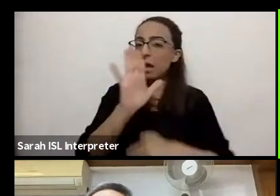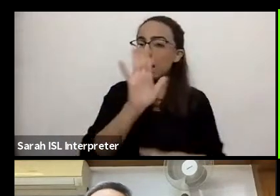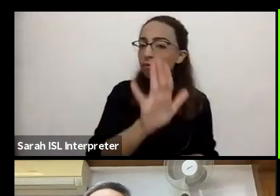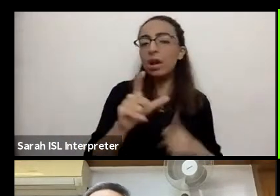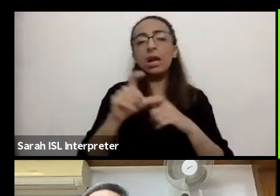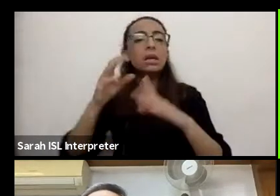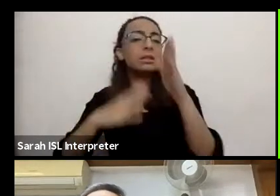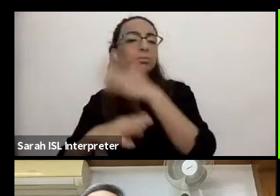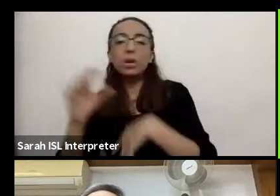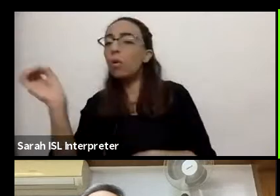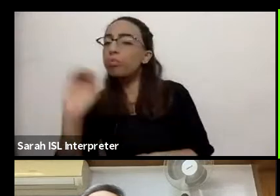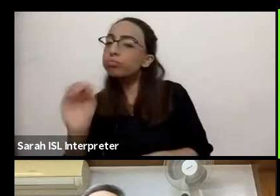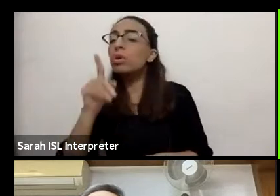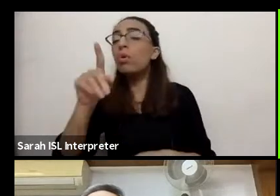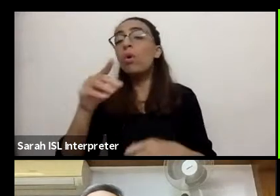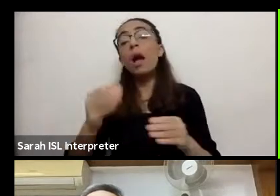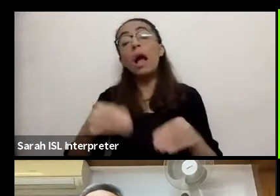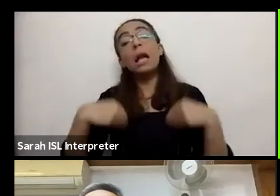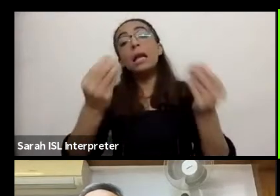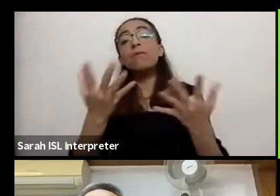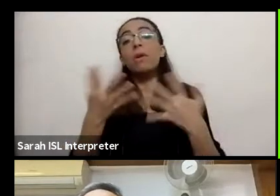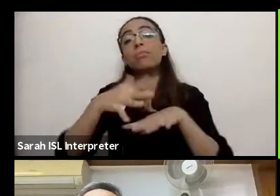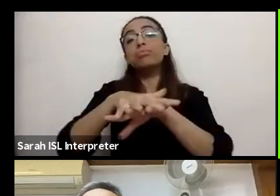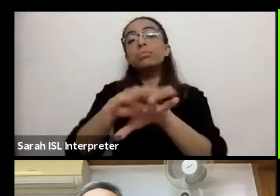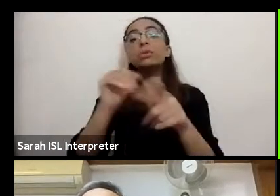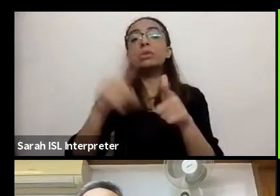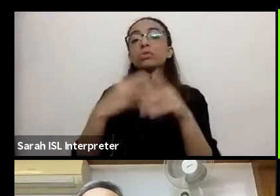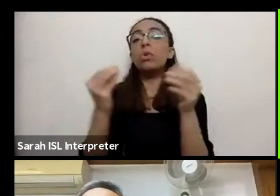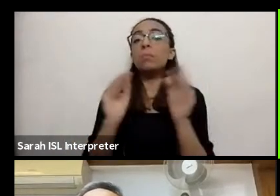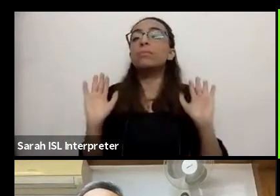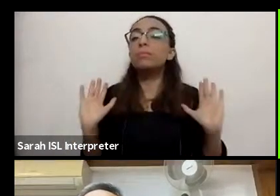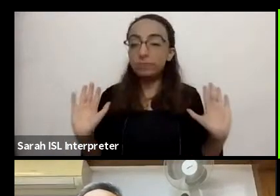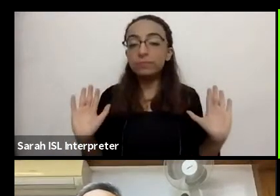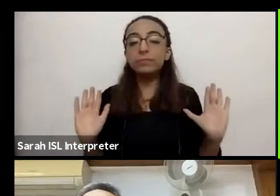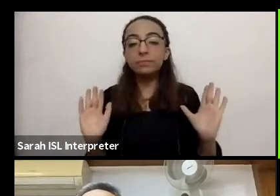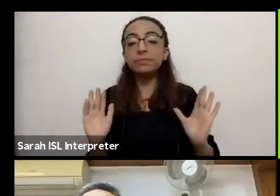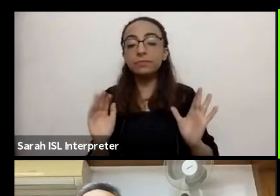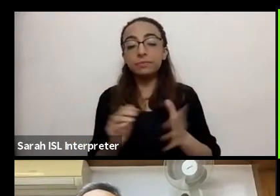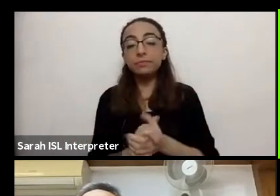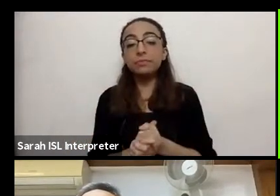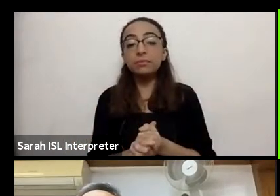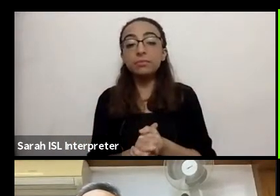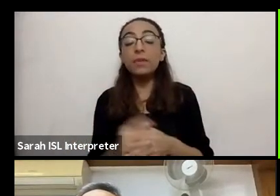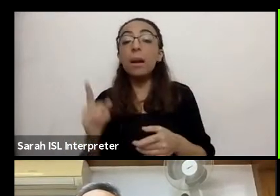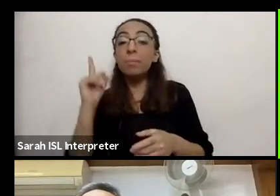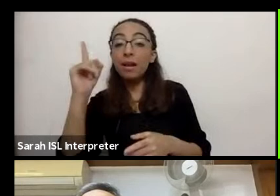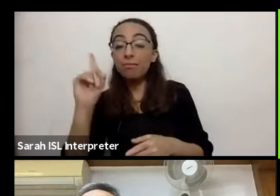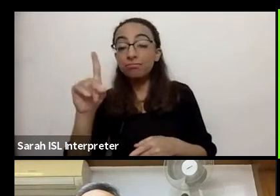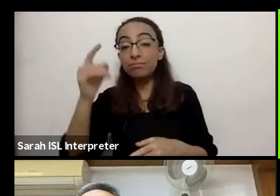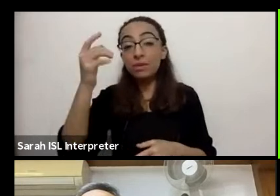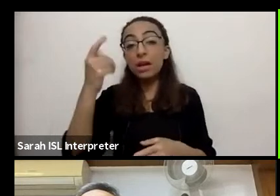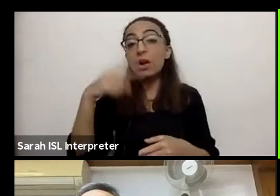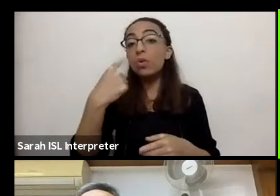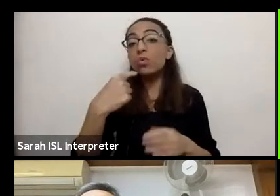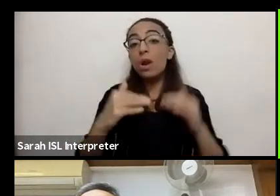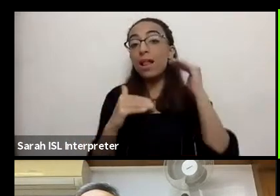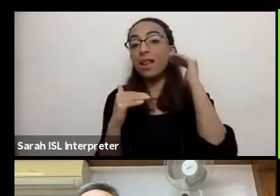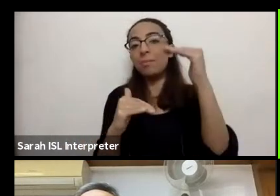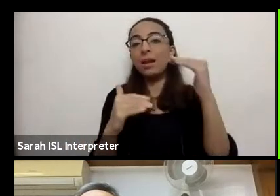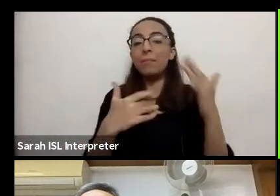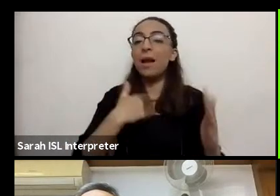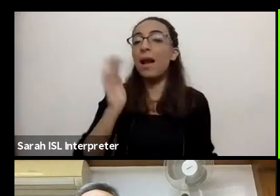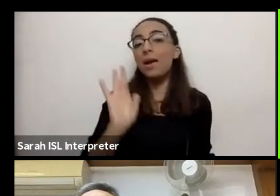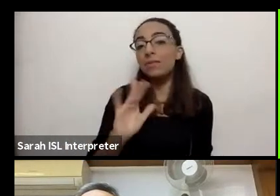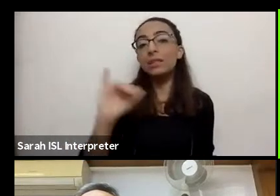remain a part of the mainstream workforce. However, many of those with more limited means